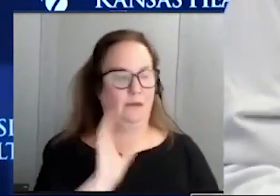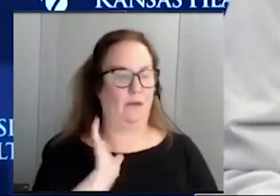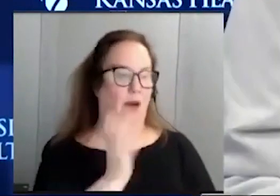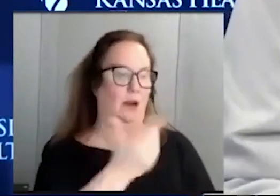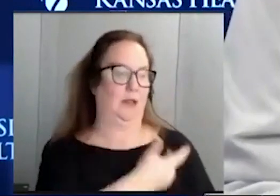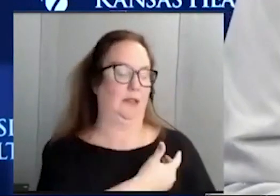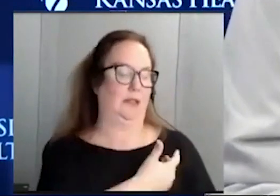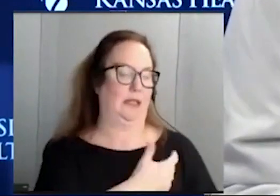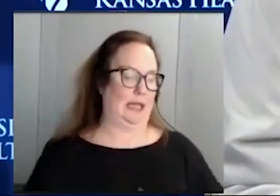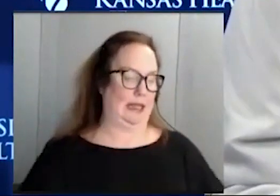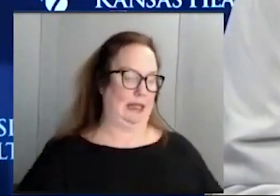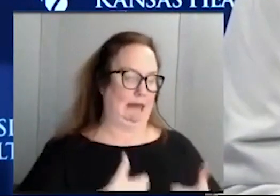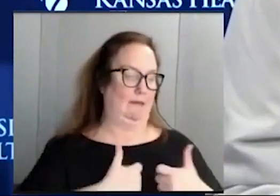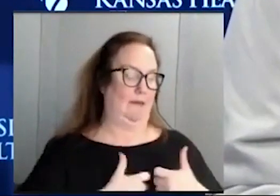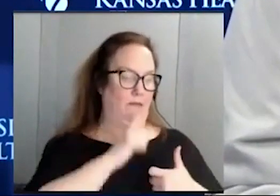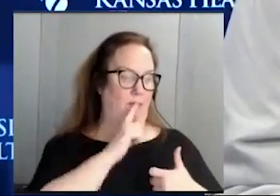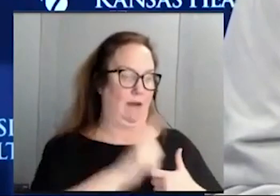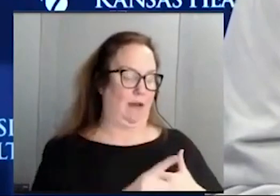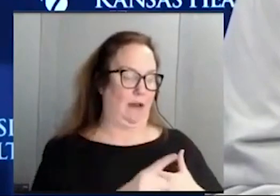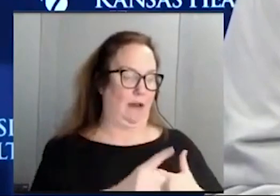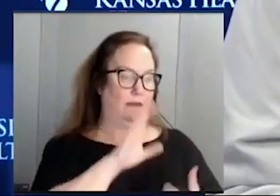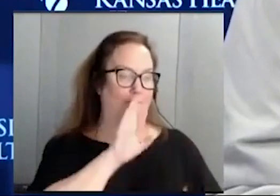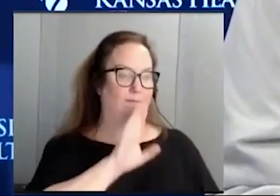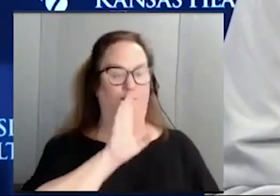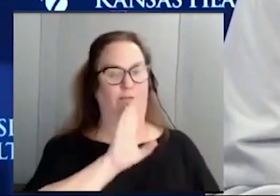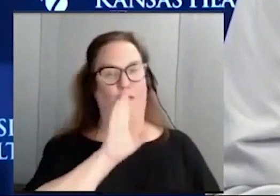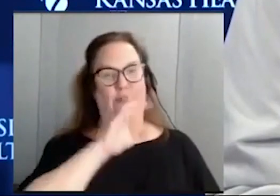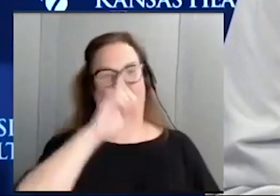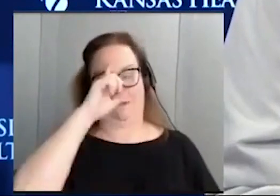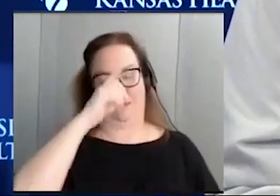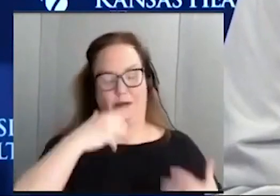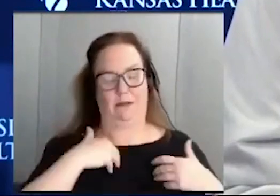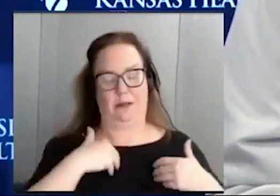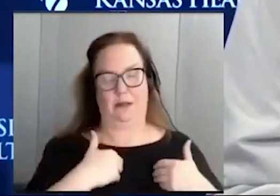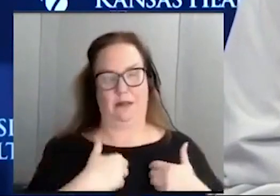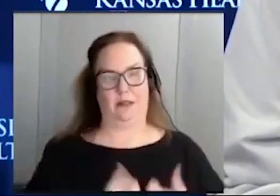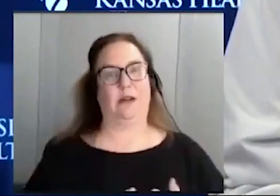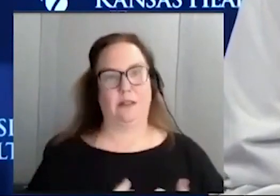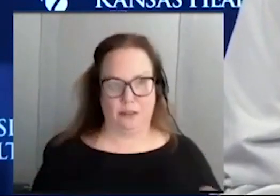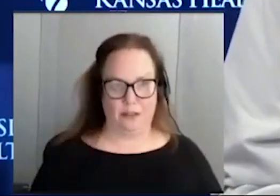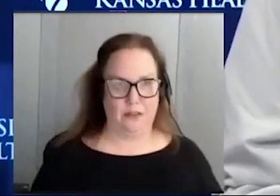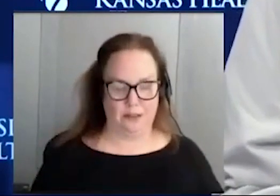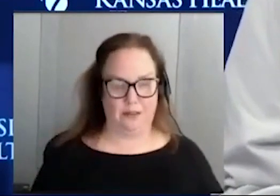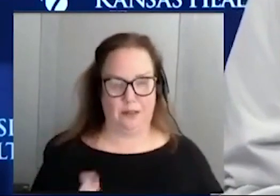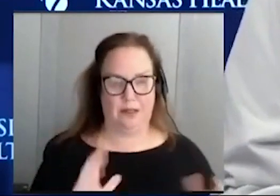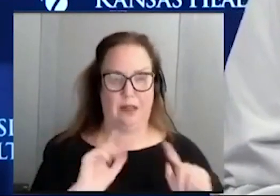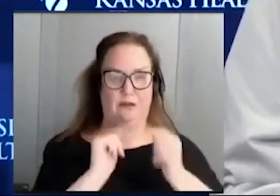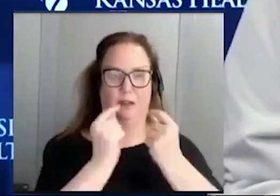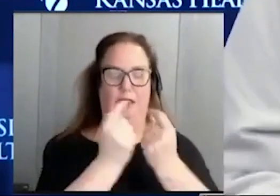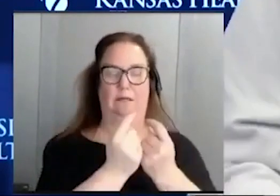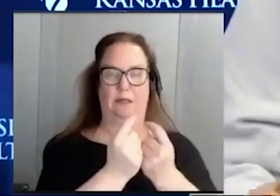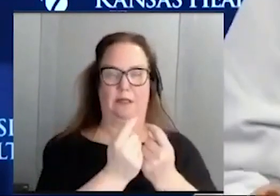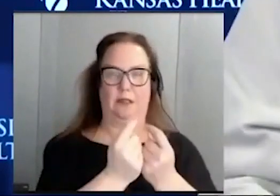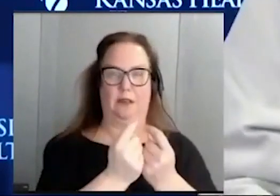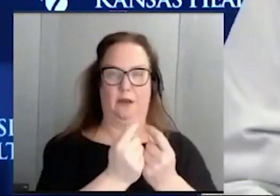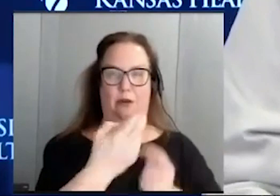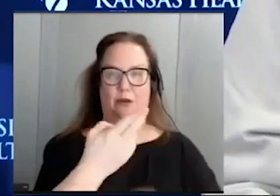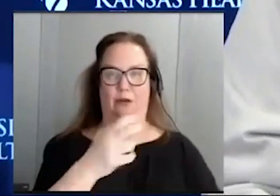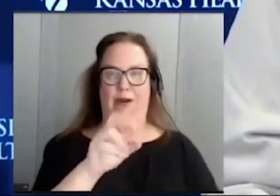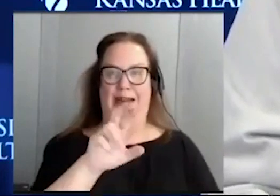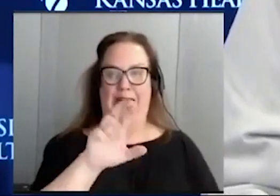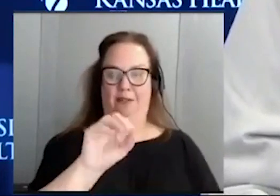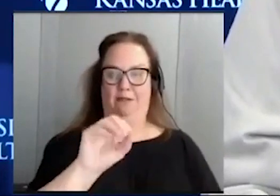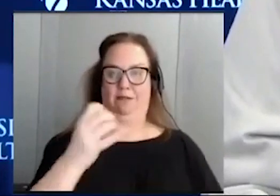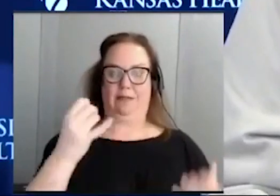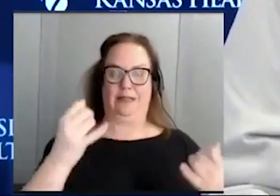in the reality of it, the frustration and the mental exhaustion for our teams is that whereas once you were a hero, now by telling